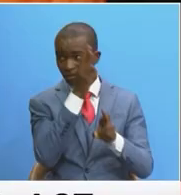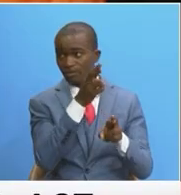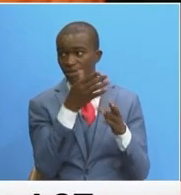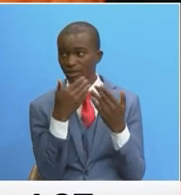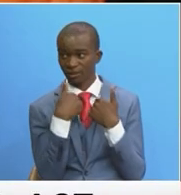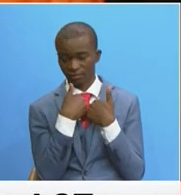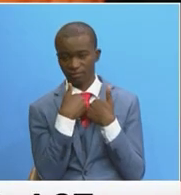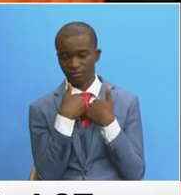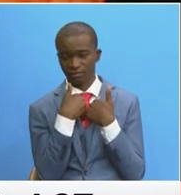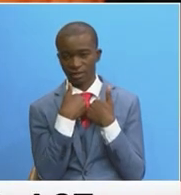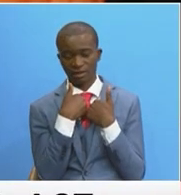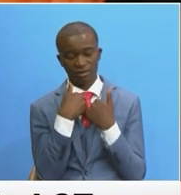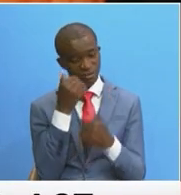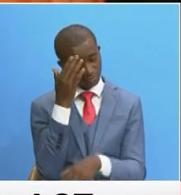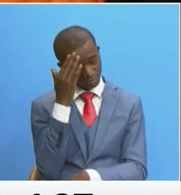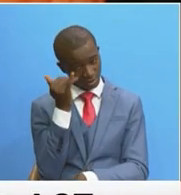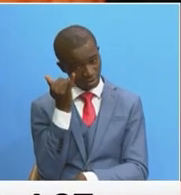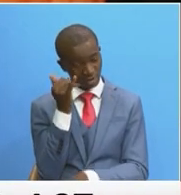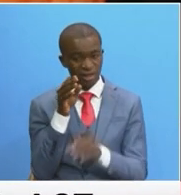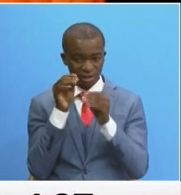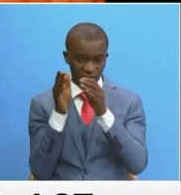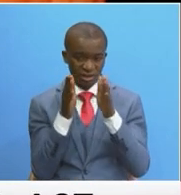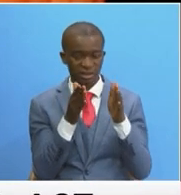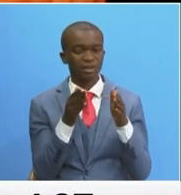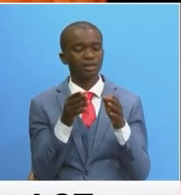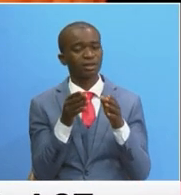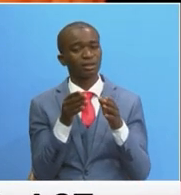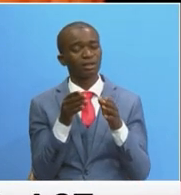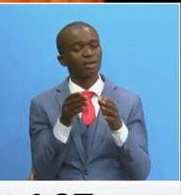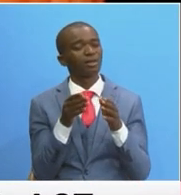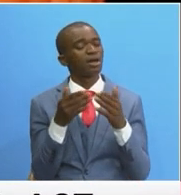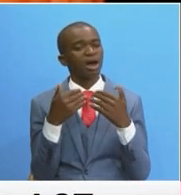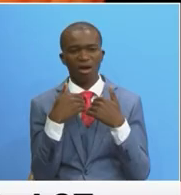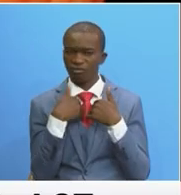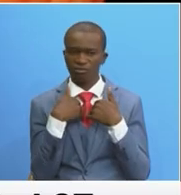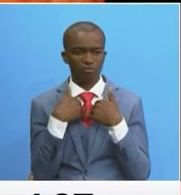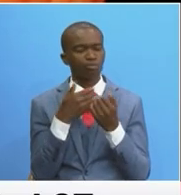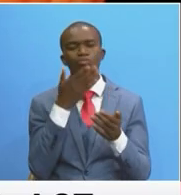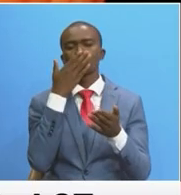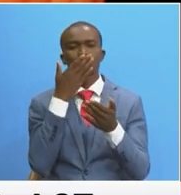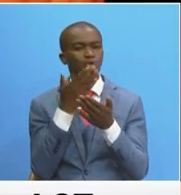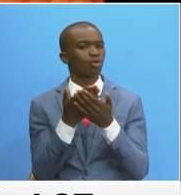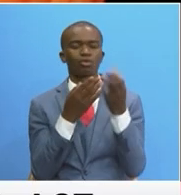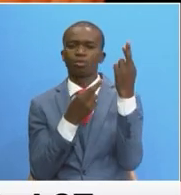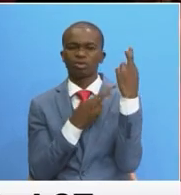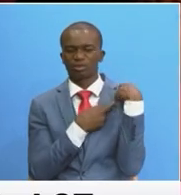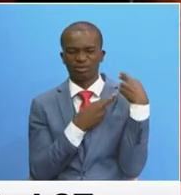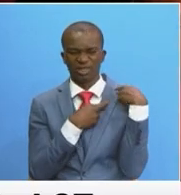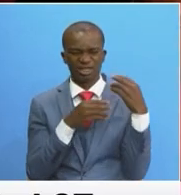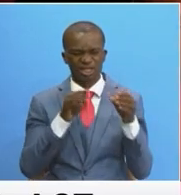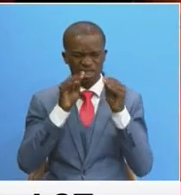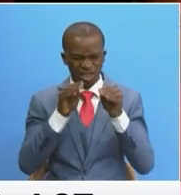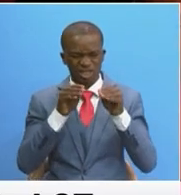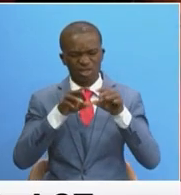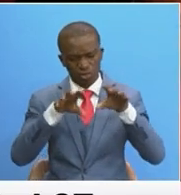to lead exemplary lives that depict the highest degree of